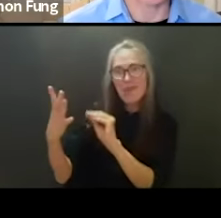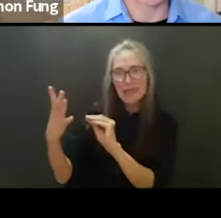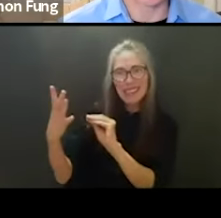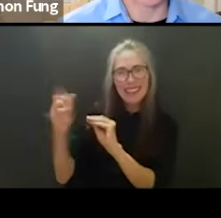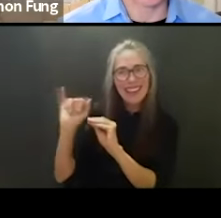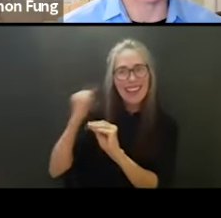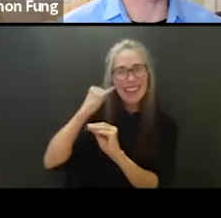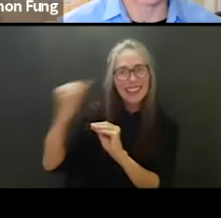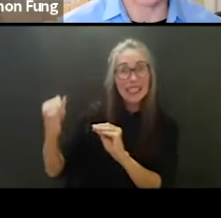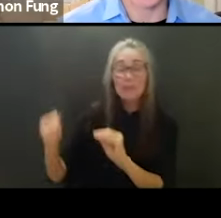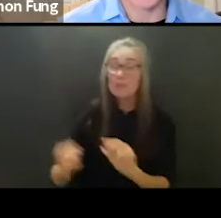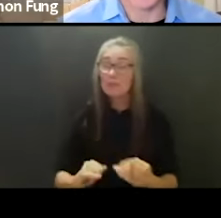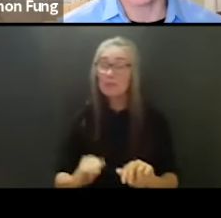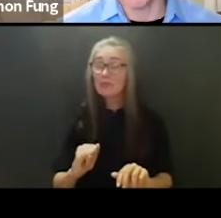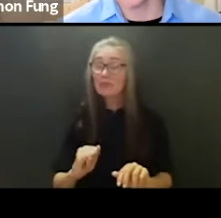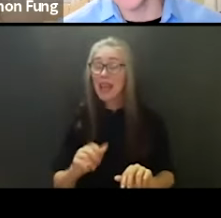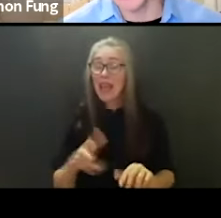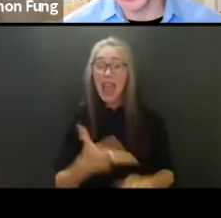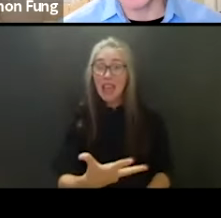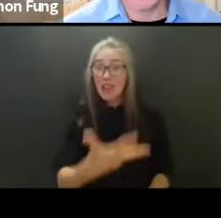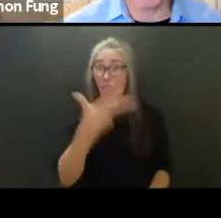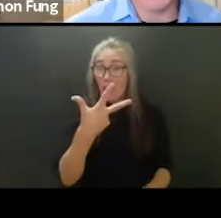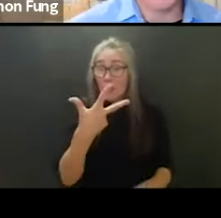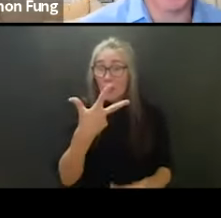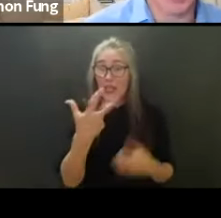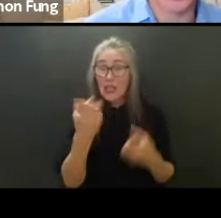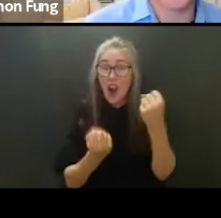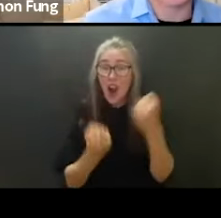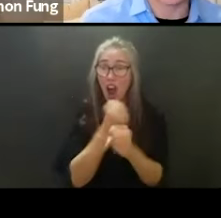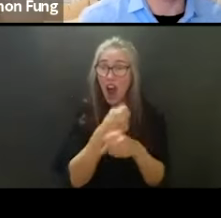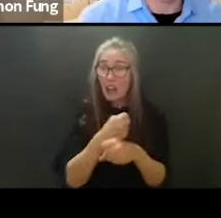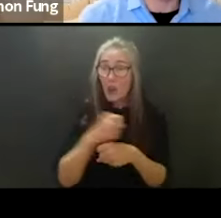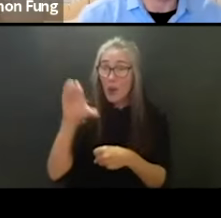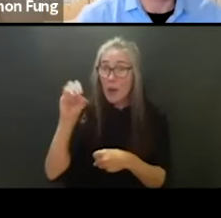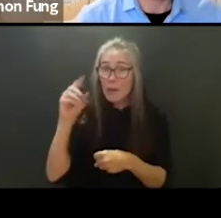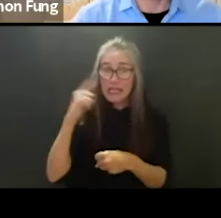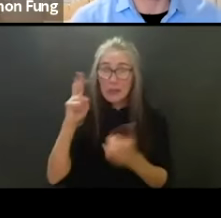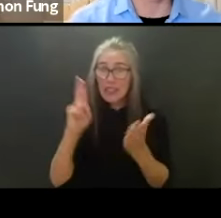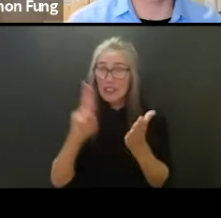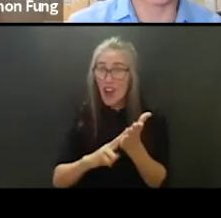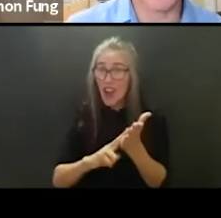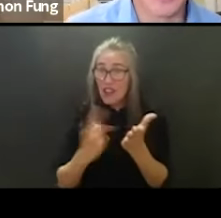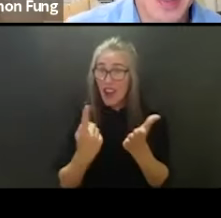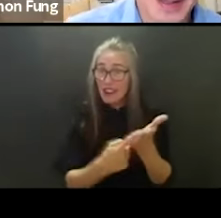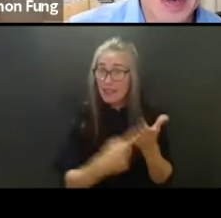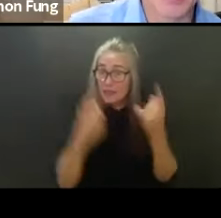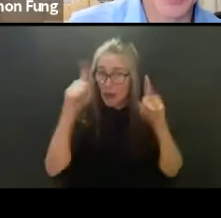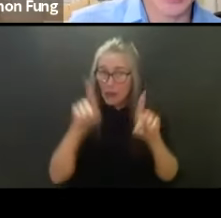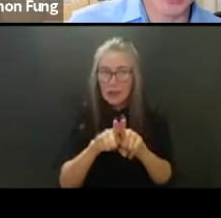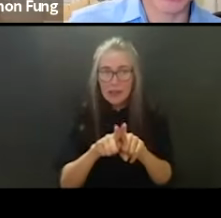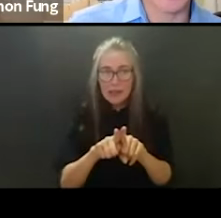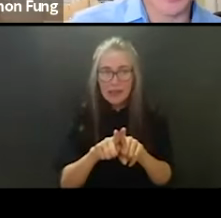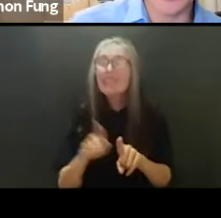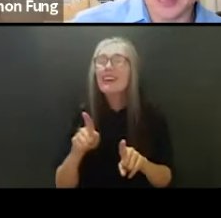And, and other efforts, the big three auto companies because of a collective bargaining contract agreement now